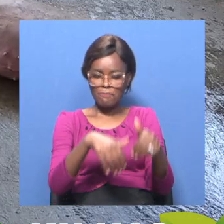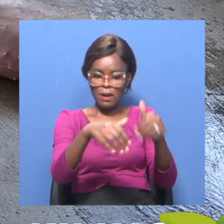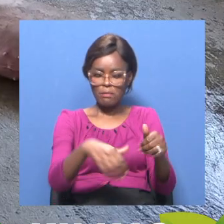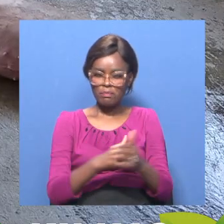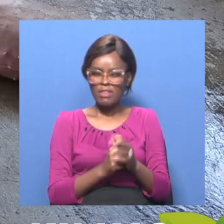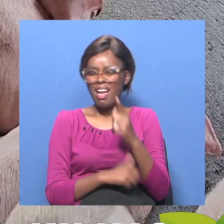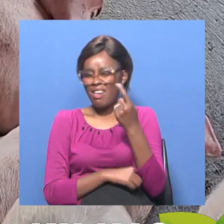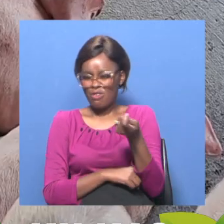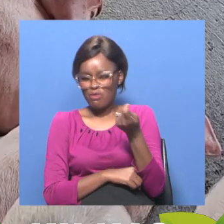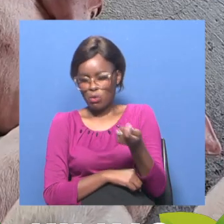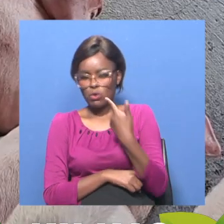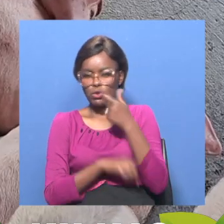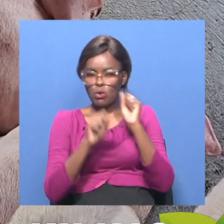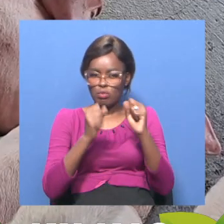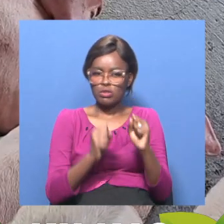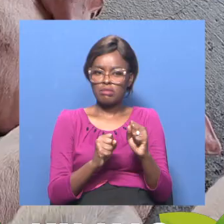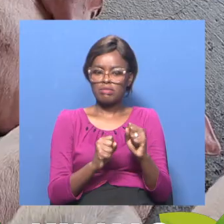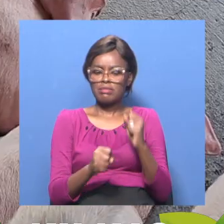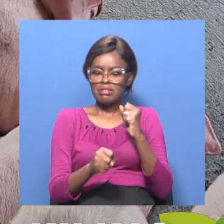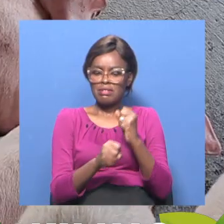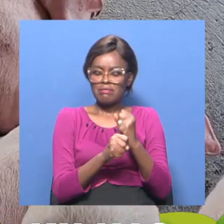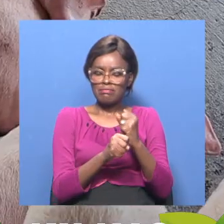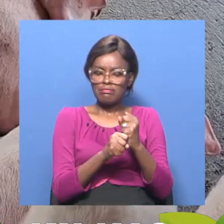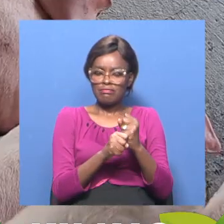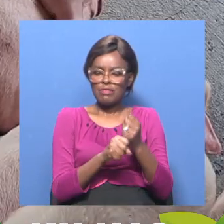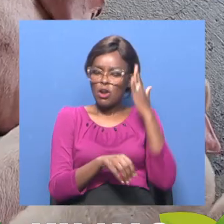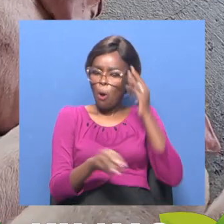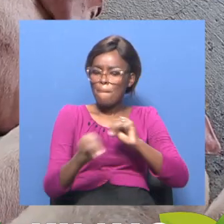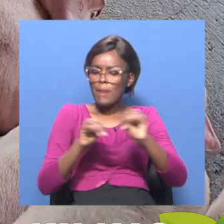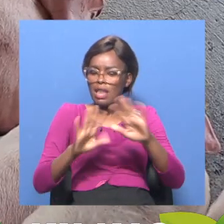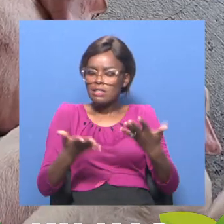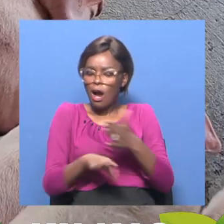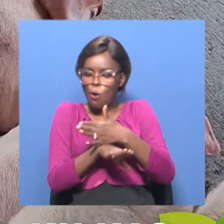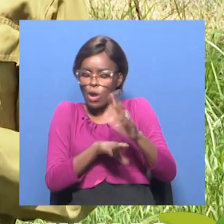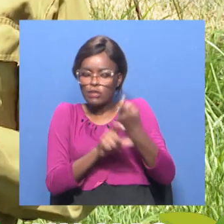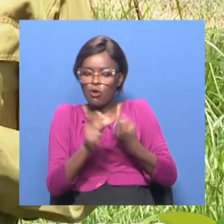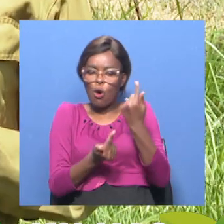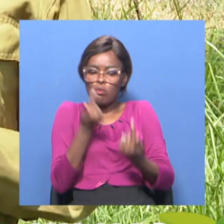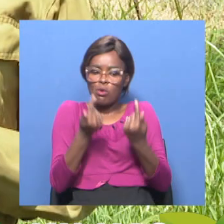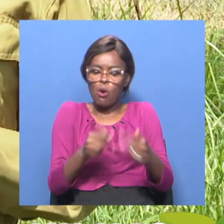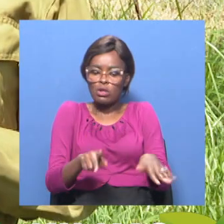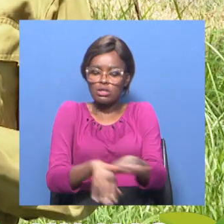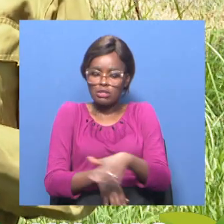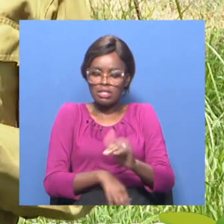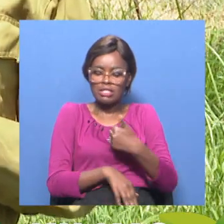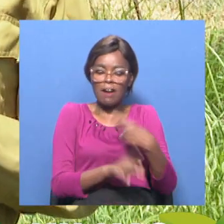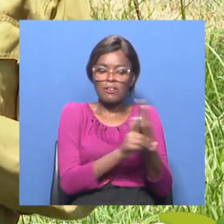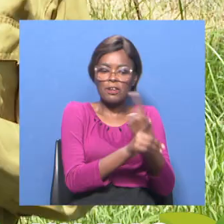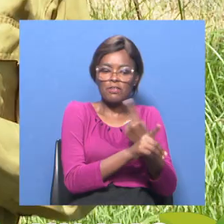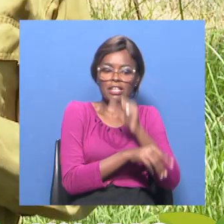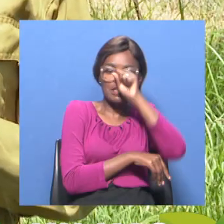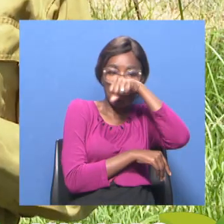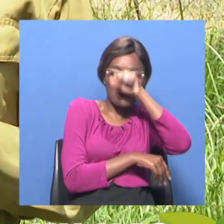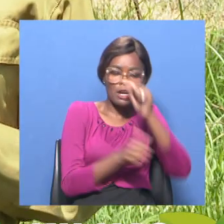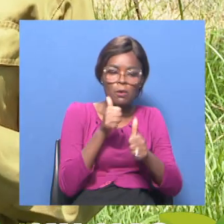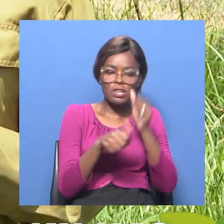a few of them so that we can keep up with the waste from our kitchens. Yes, so we have a few Duroc pigs that